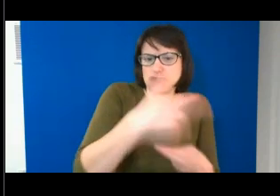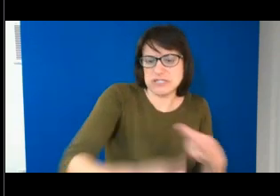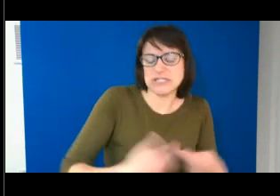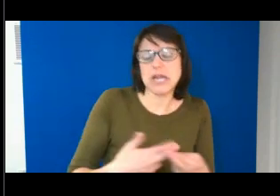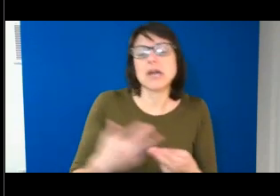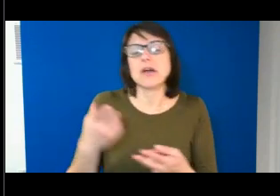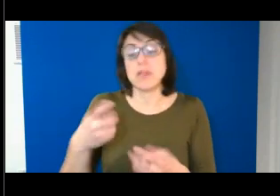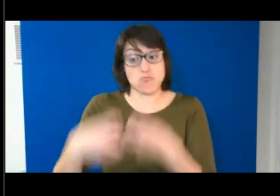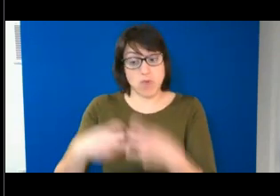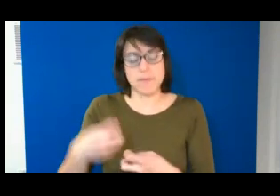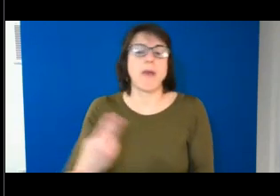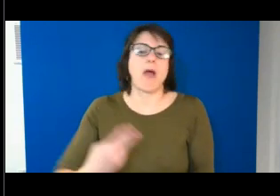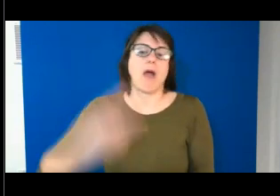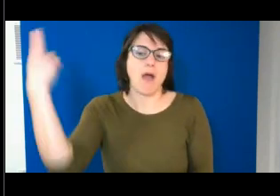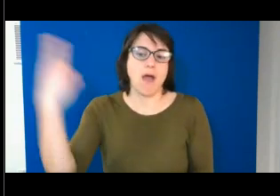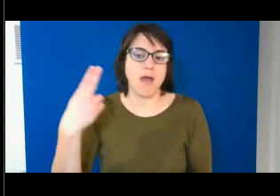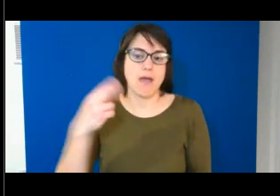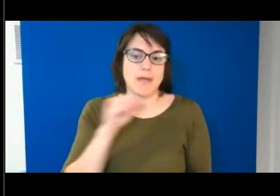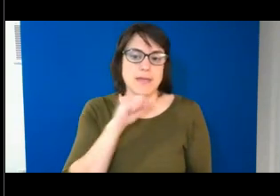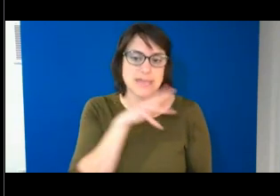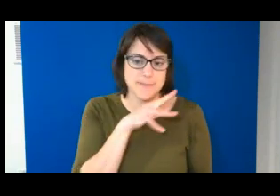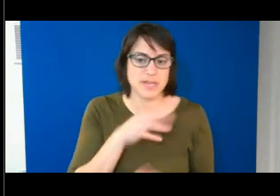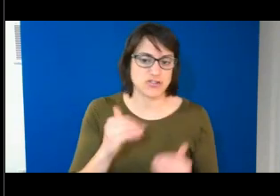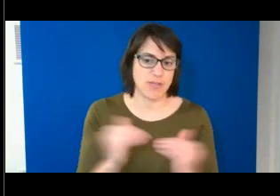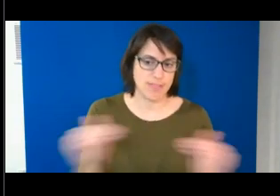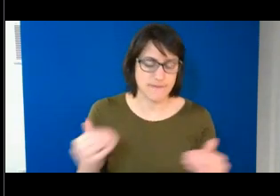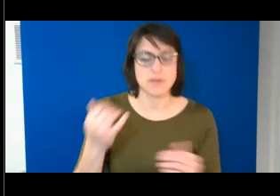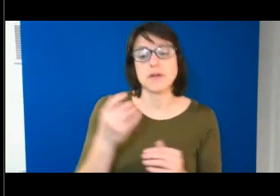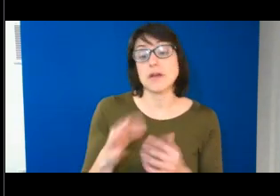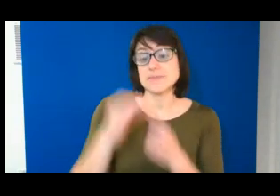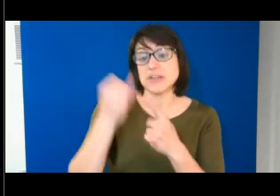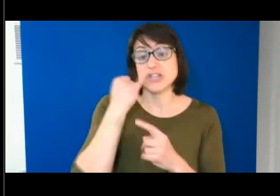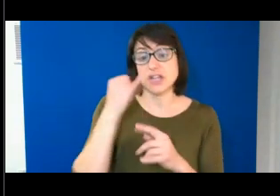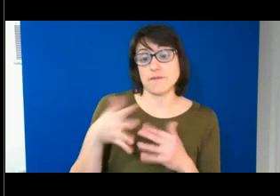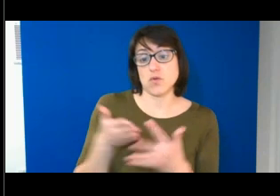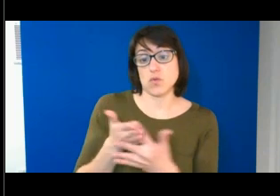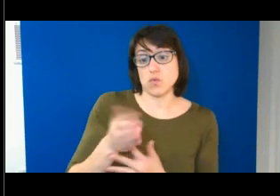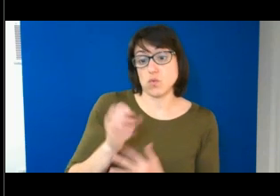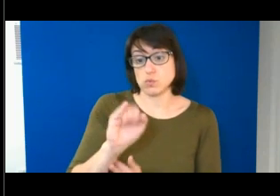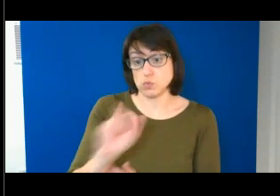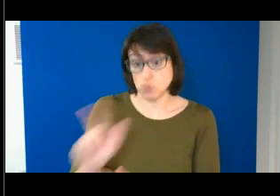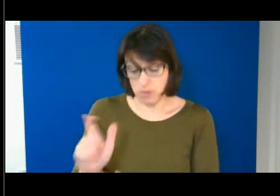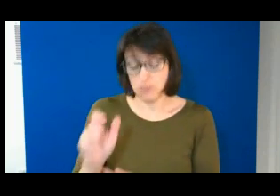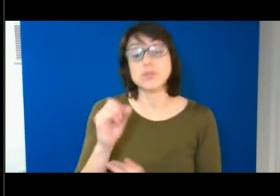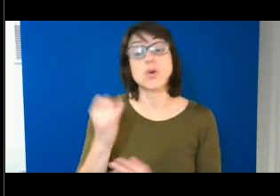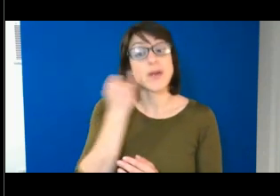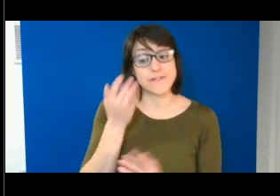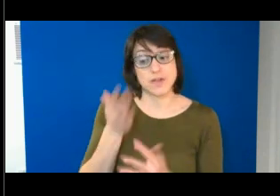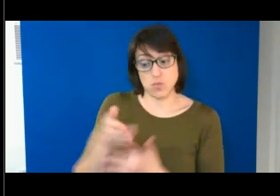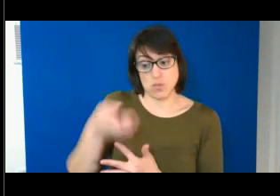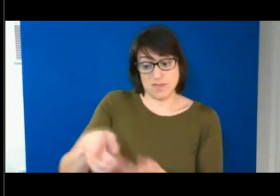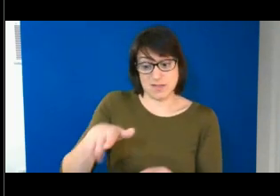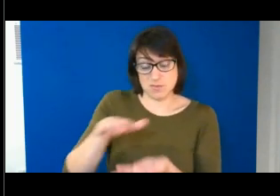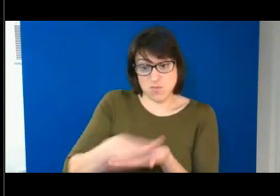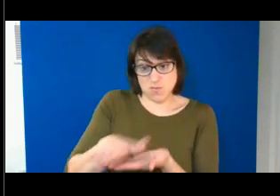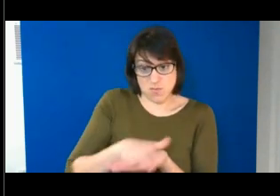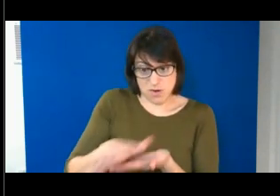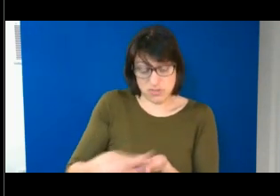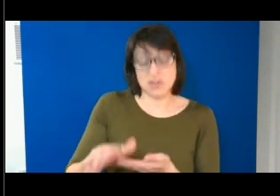soil. And so once it goes through this processing line, they're able to bale it. That processing